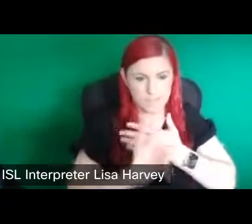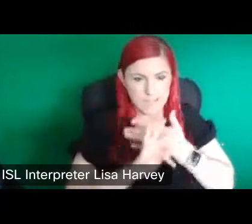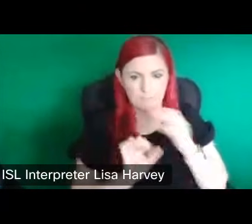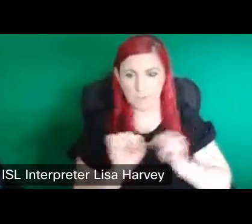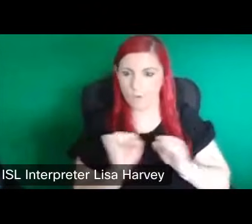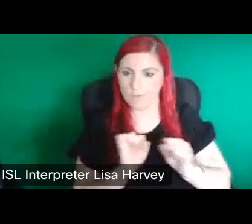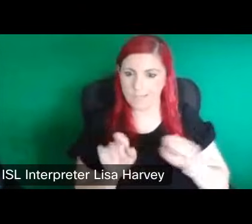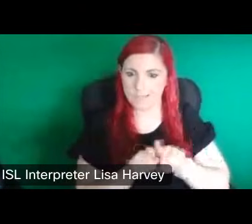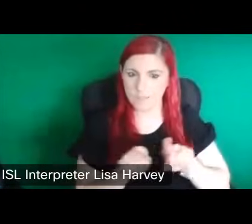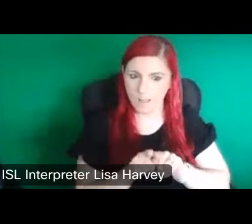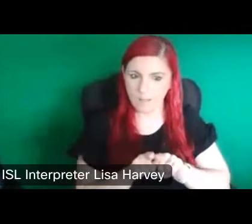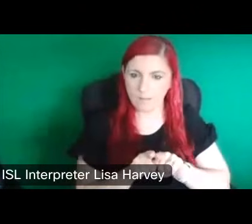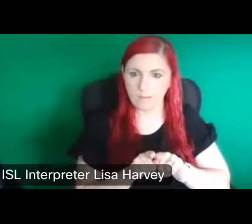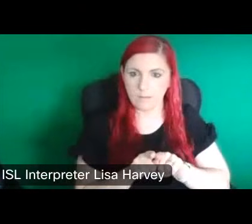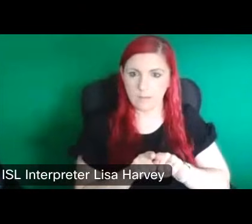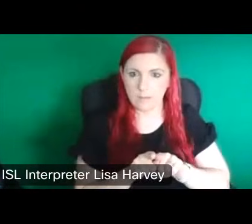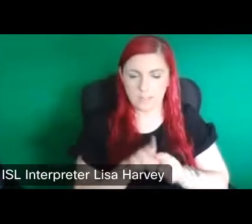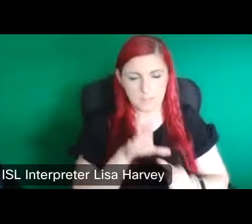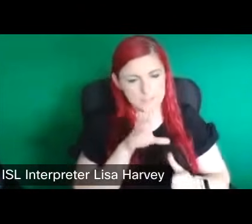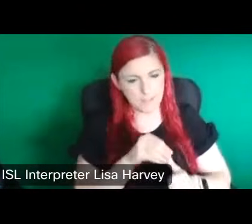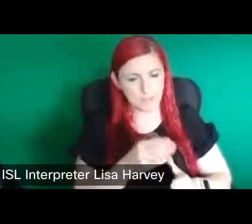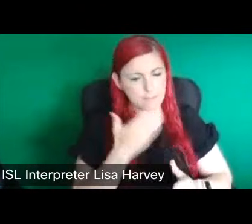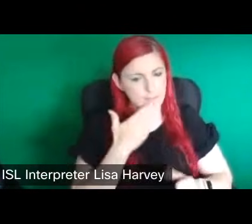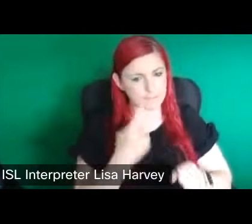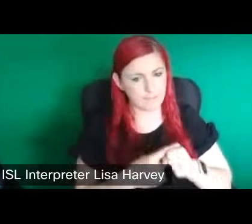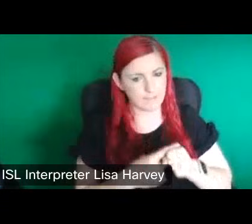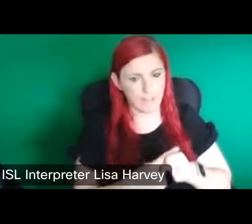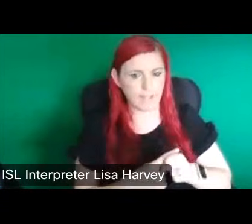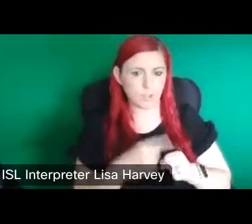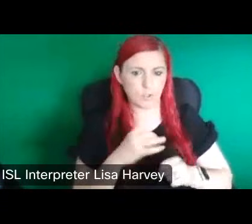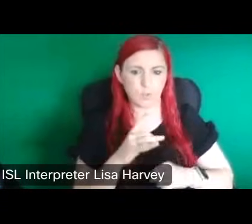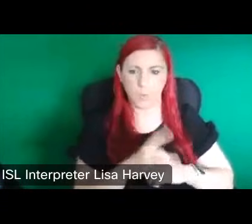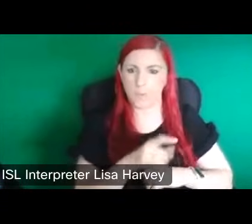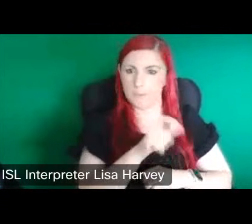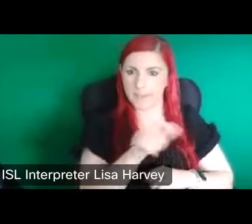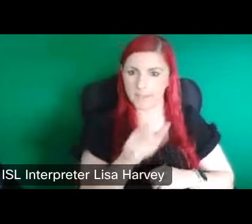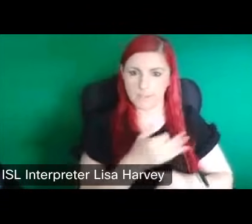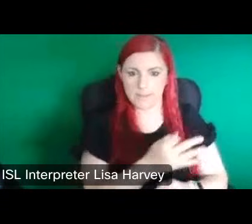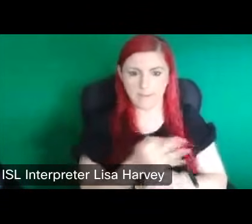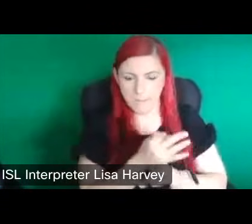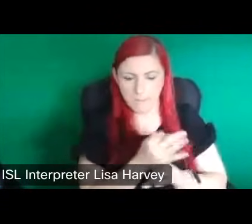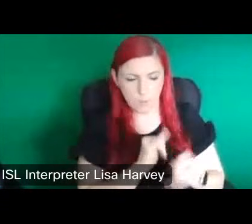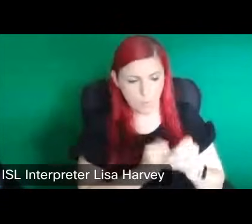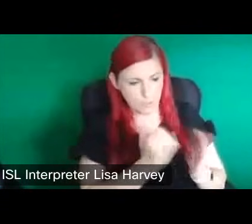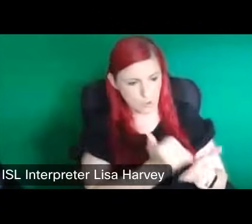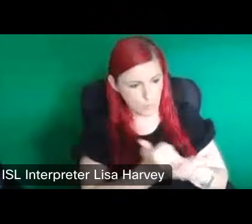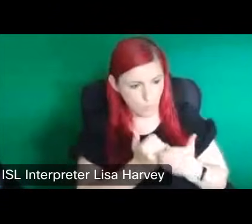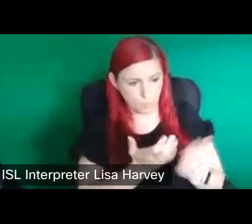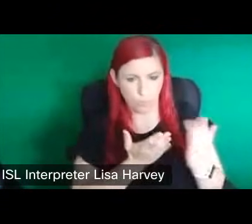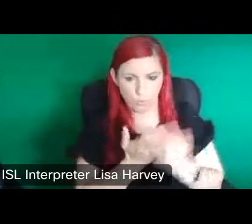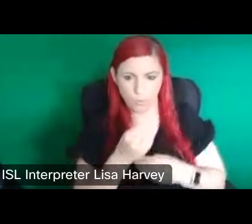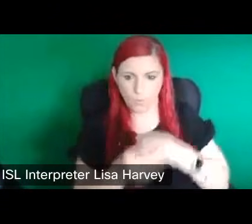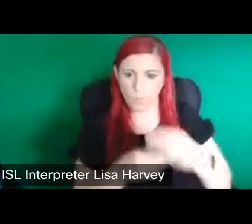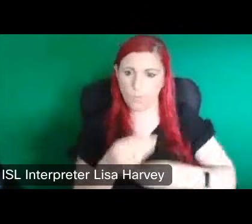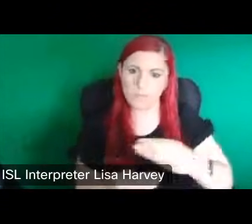the future. Particular thanks once again to the patients and families who've supported us in this process, who